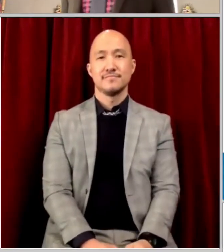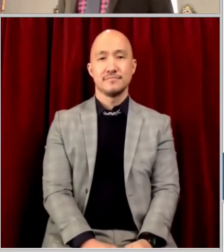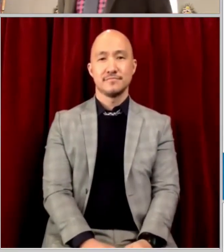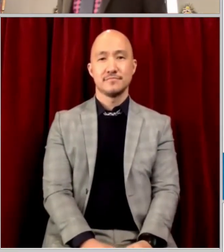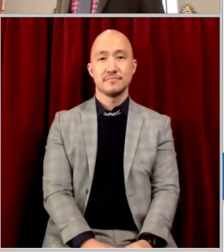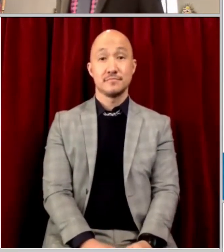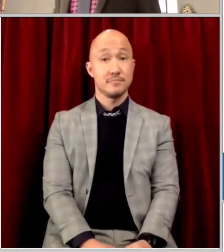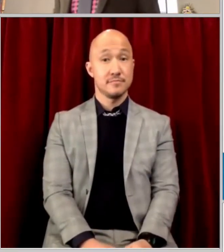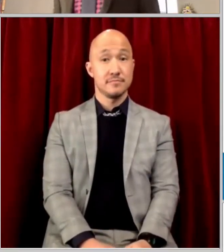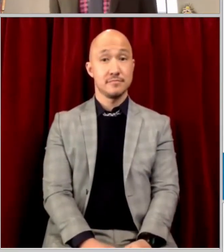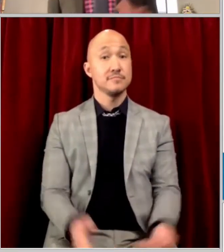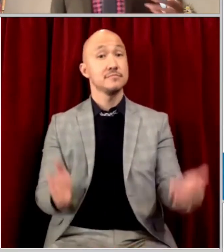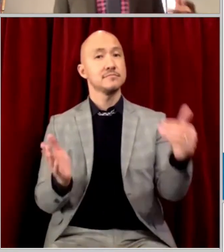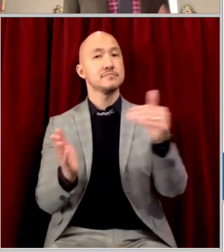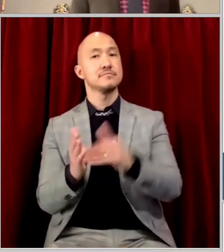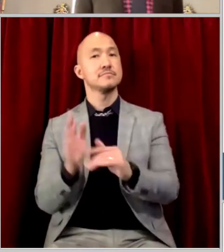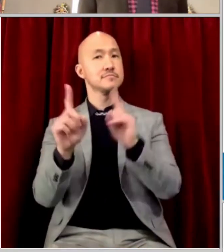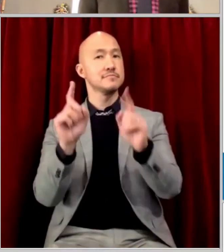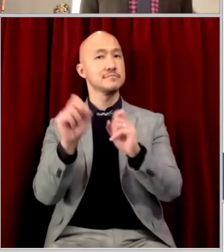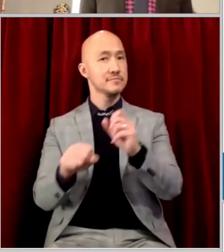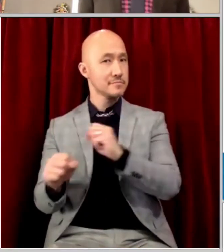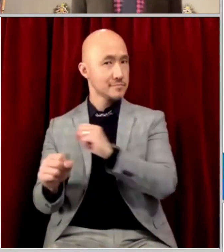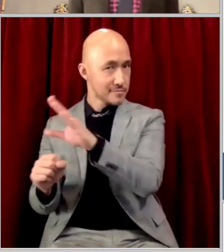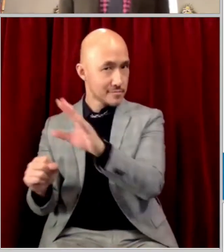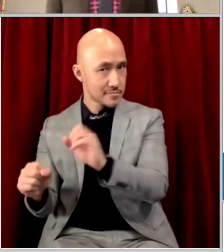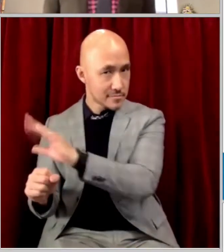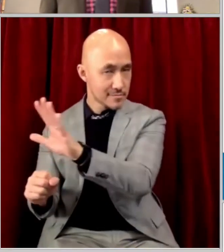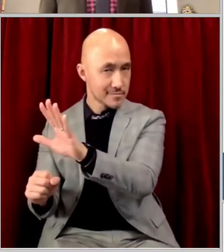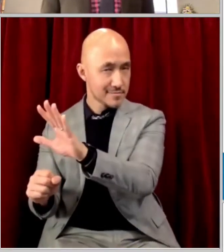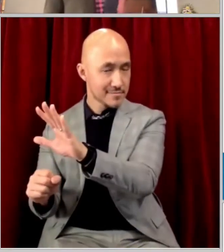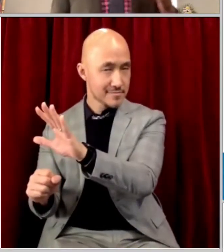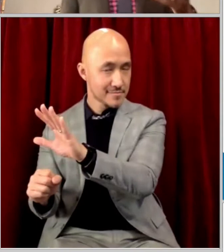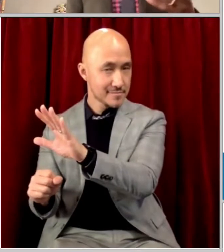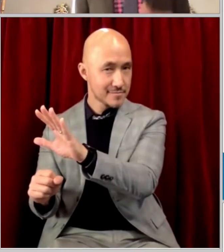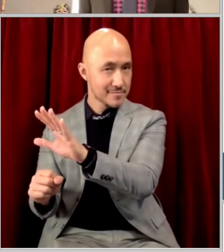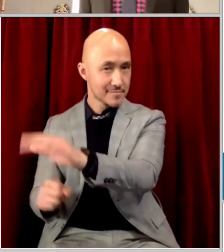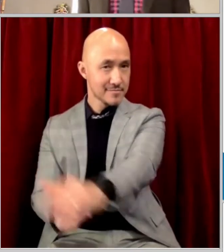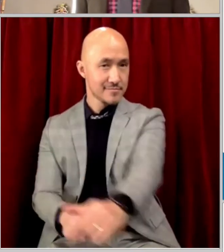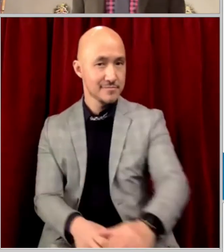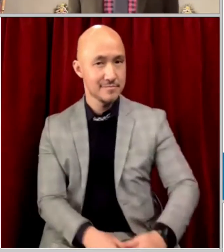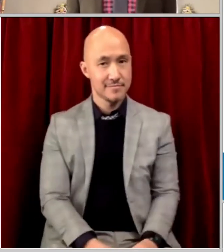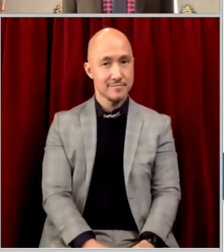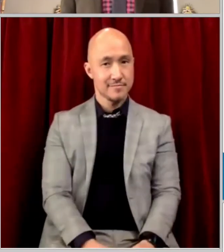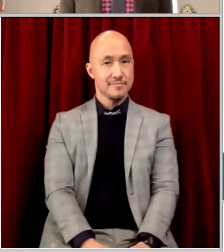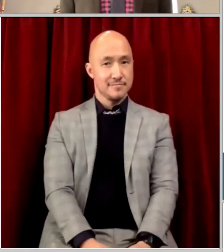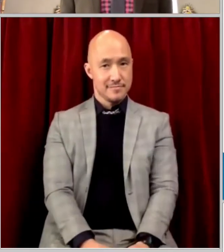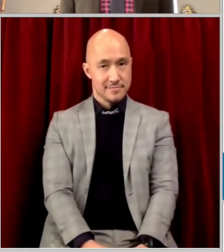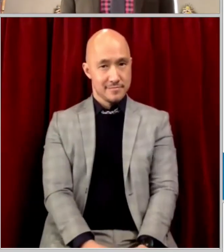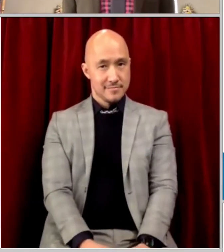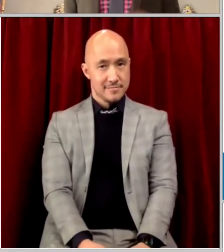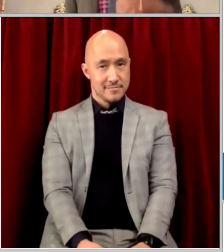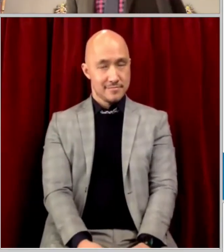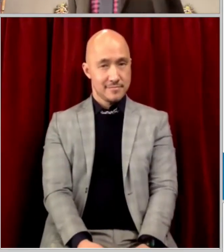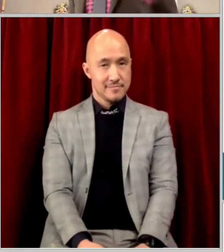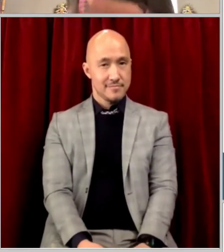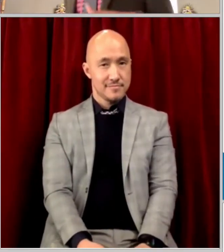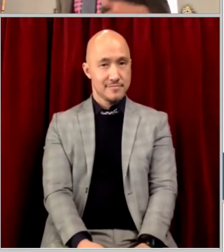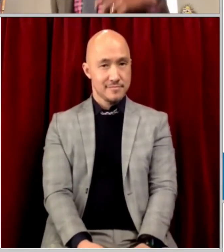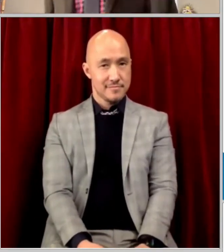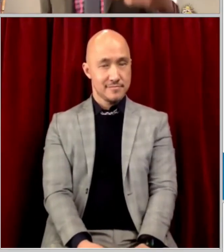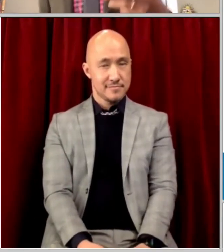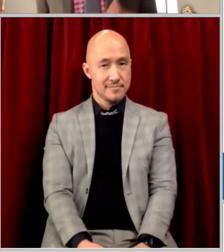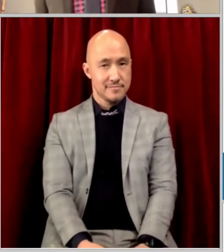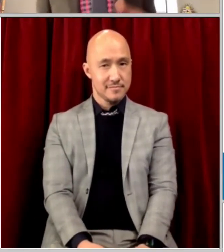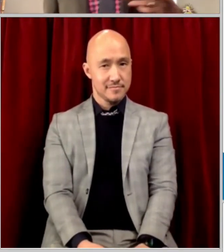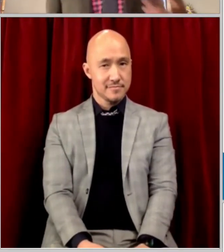Are you an influencer, right? Are you influencing the world around you like the salt of the earth? Are you someone